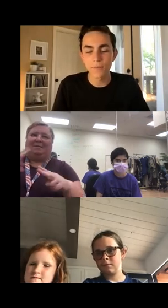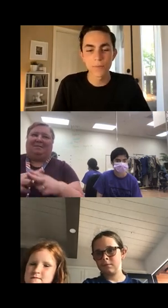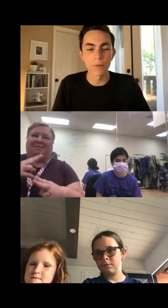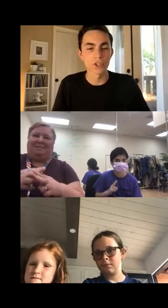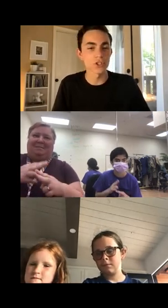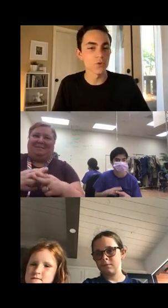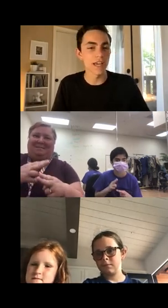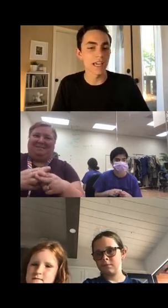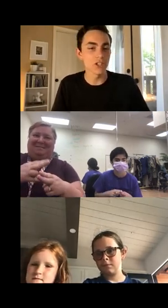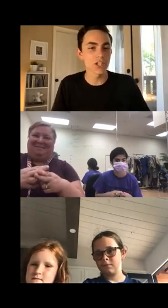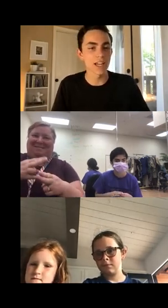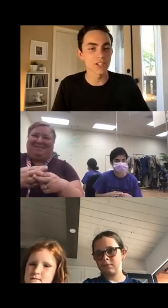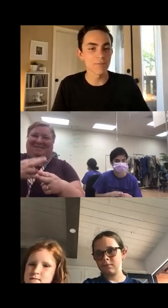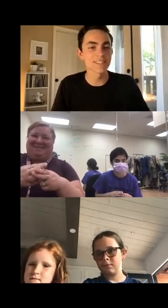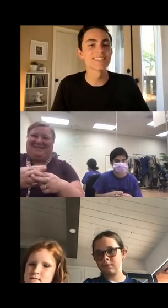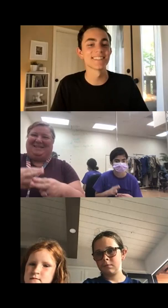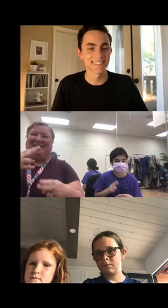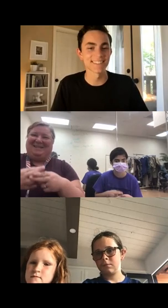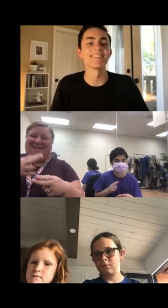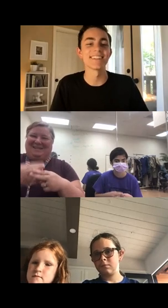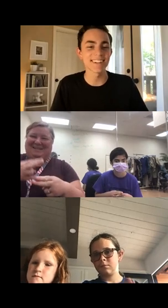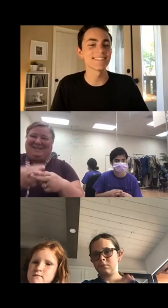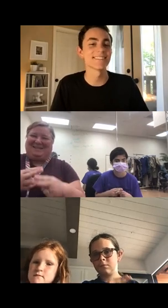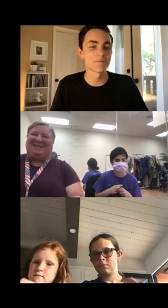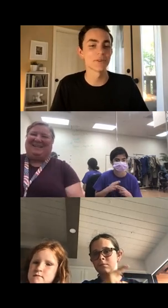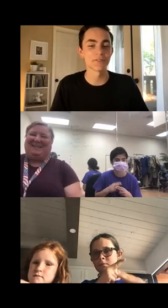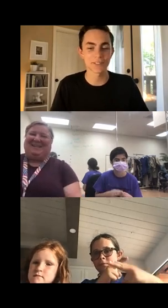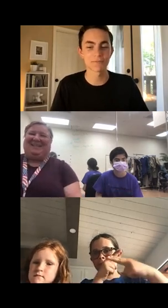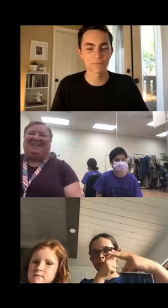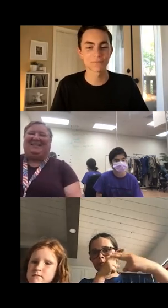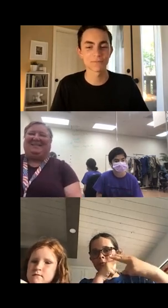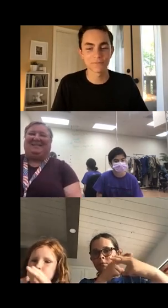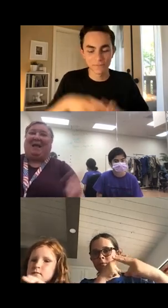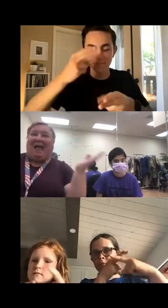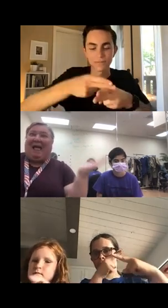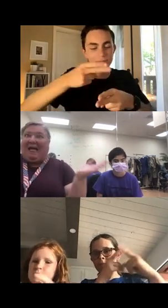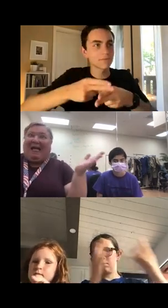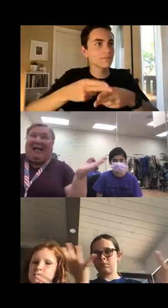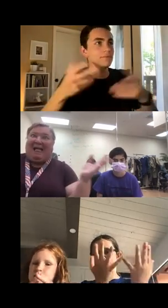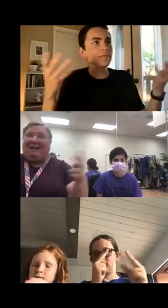Name. Remember, two H hand shapes. There we go. Perfect.